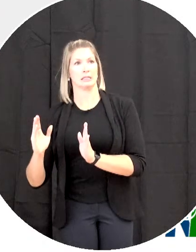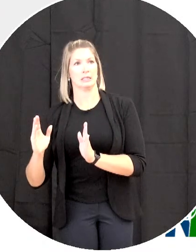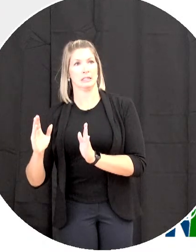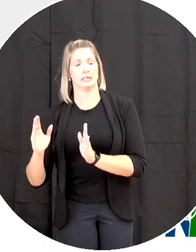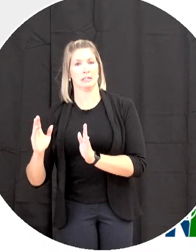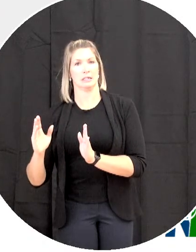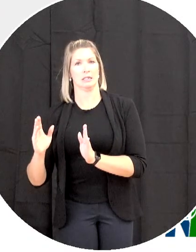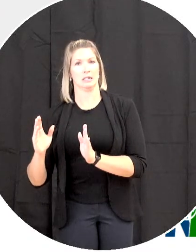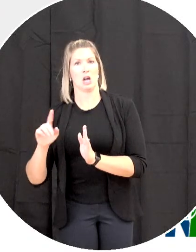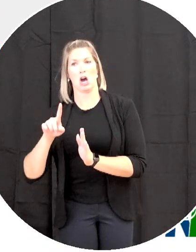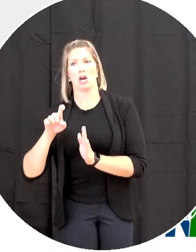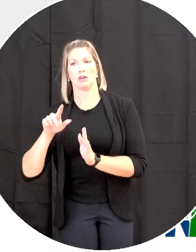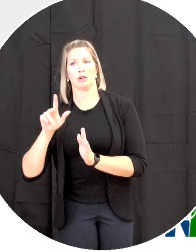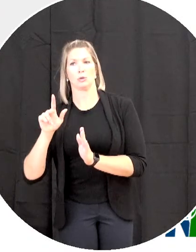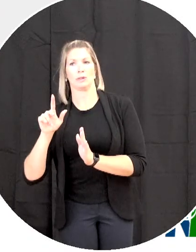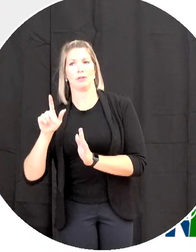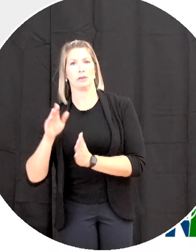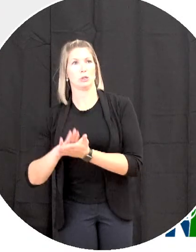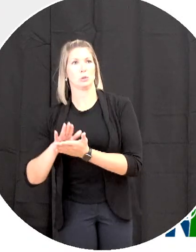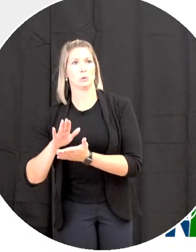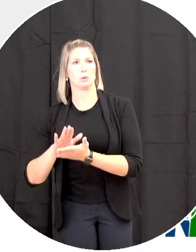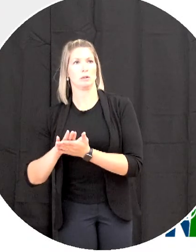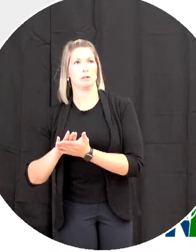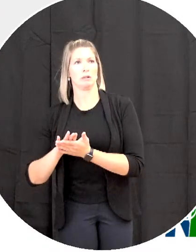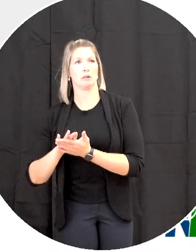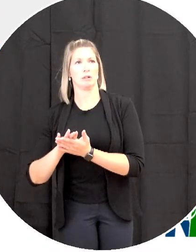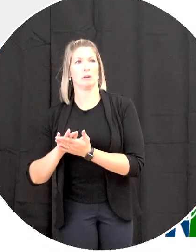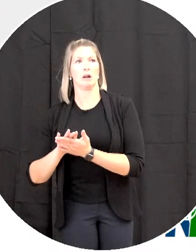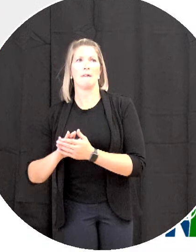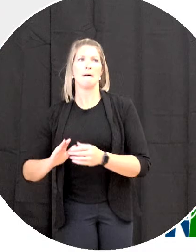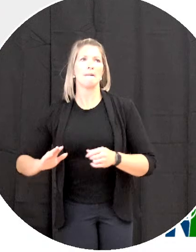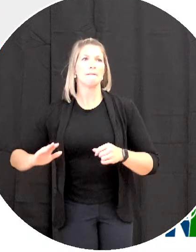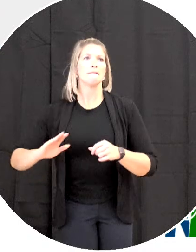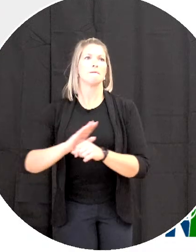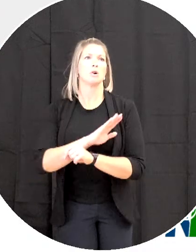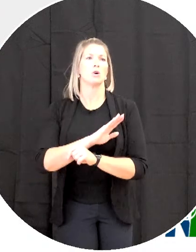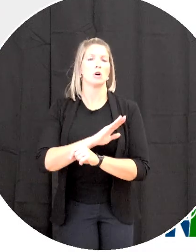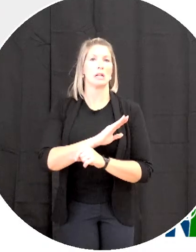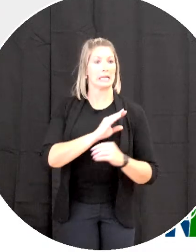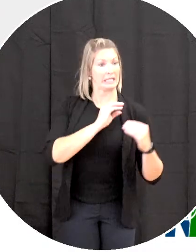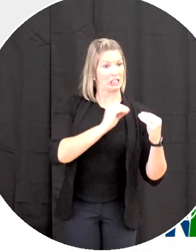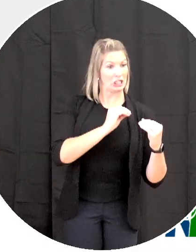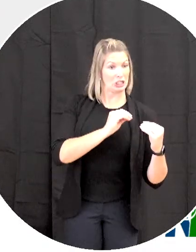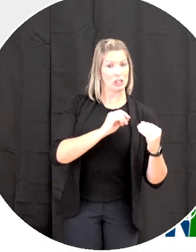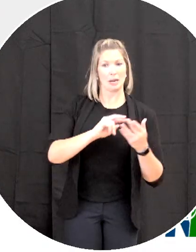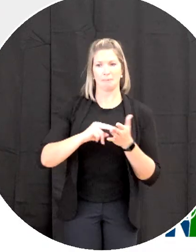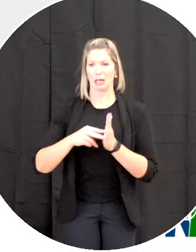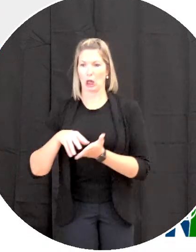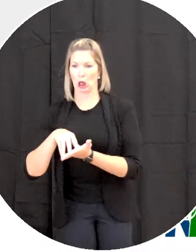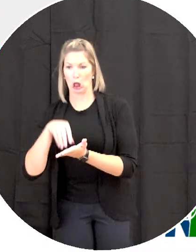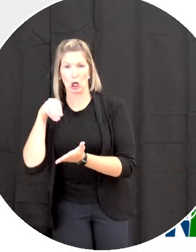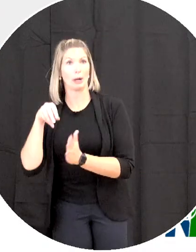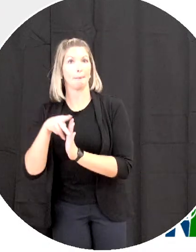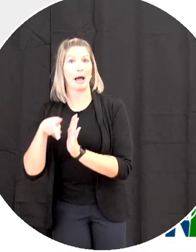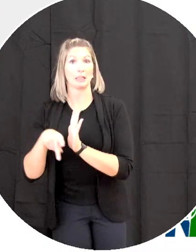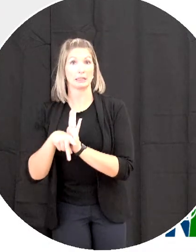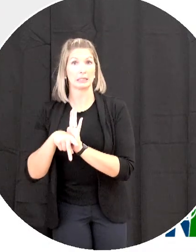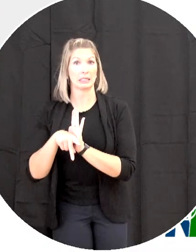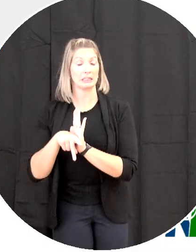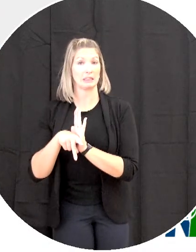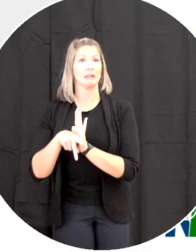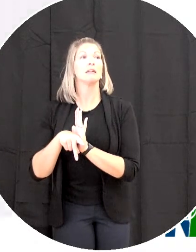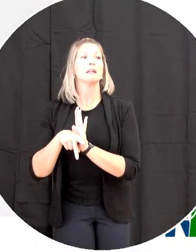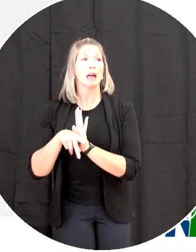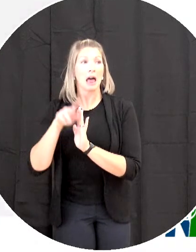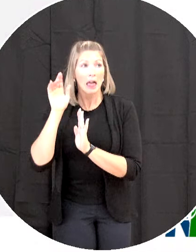responsive teaching and learning policy is now being fully implemented. Of course, you know, it's never done. The work is